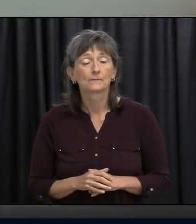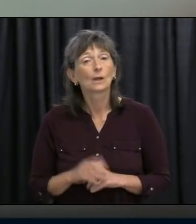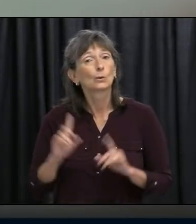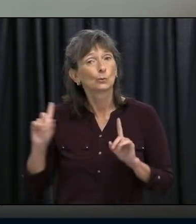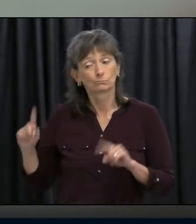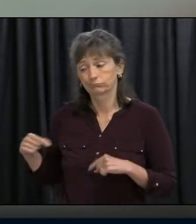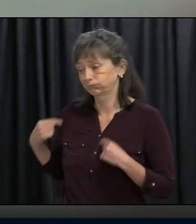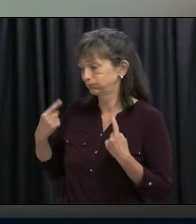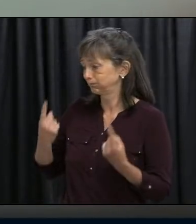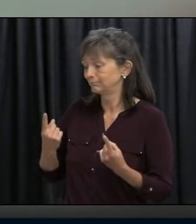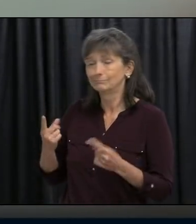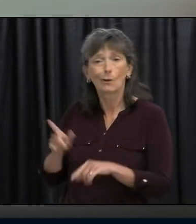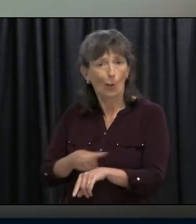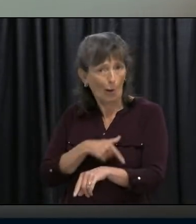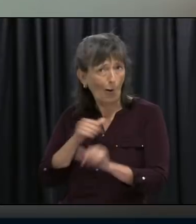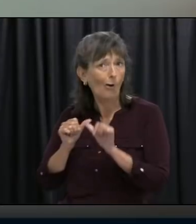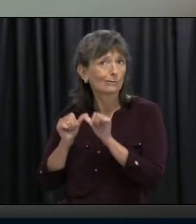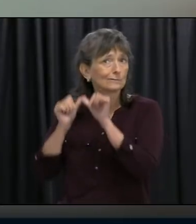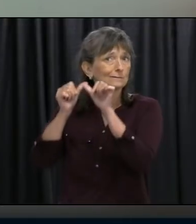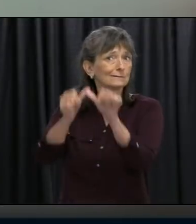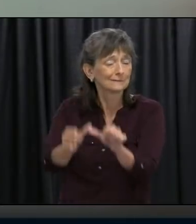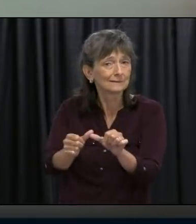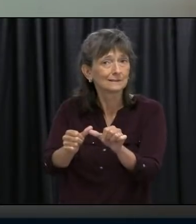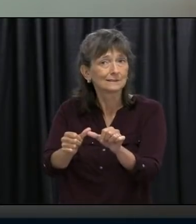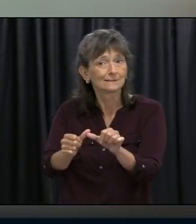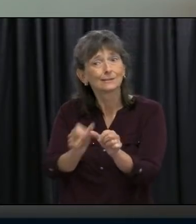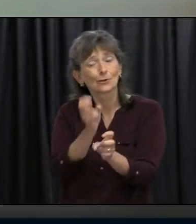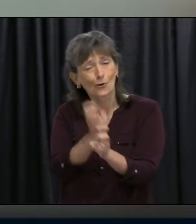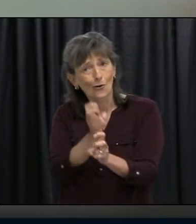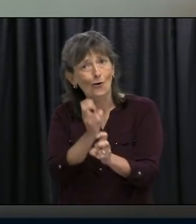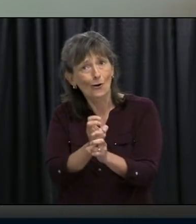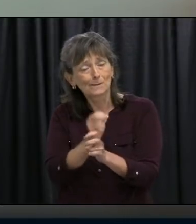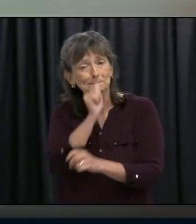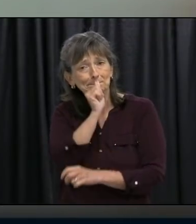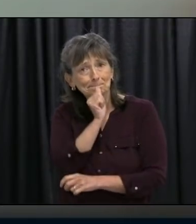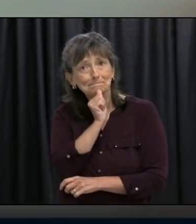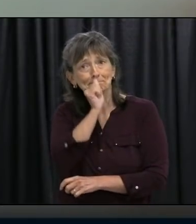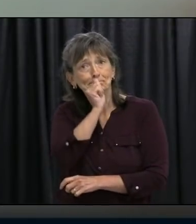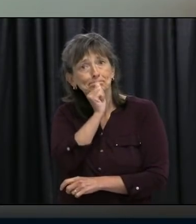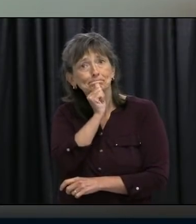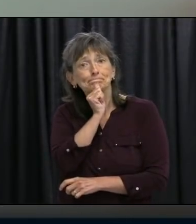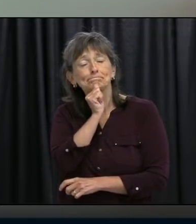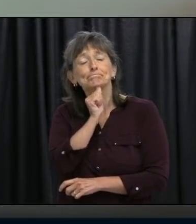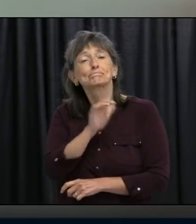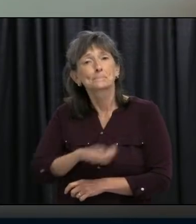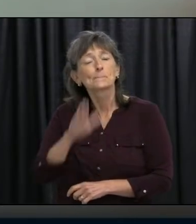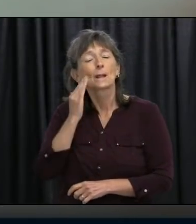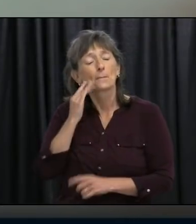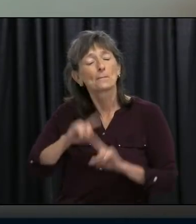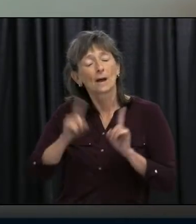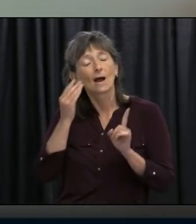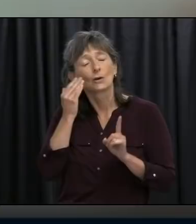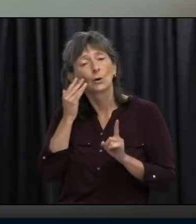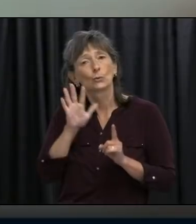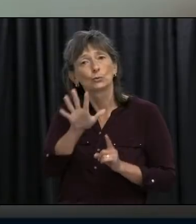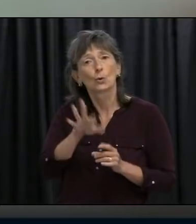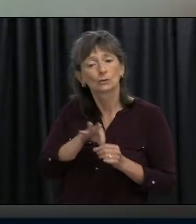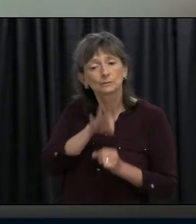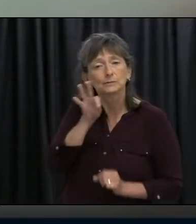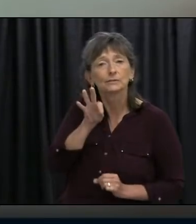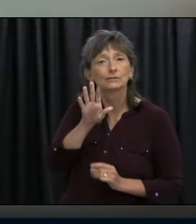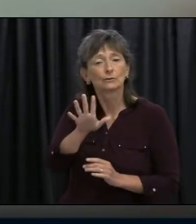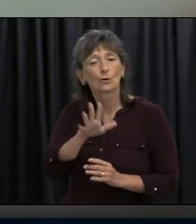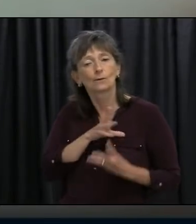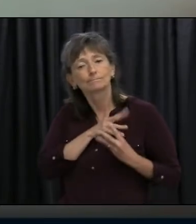way in this pandemic, and despite the hardships COVID-19 presents, I know the sense of spirit and compassion for which we are so well known